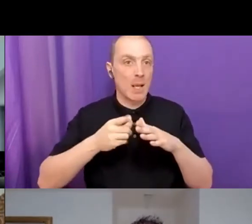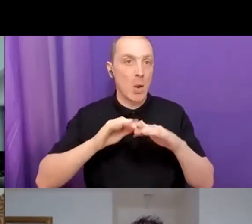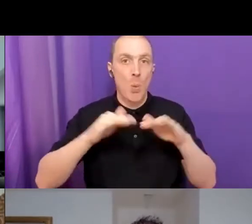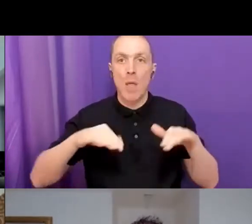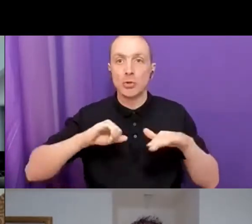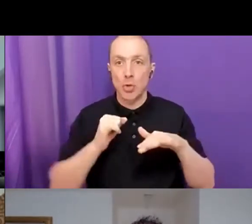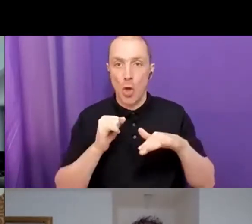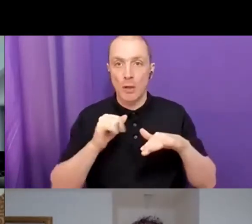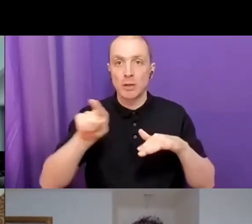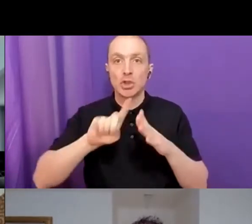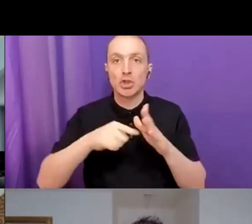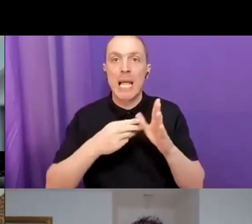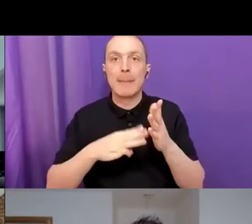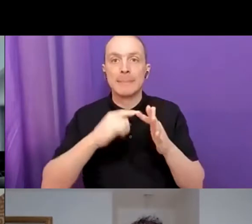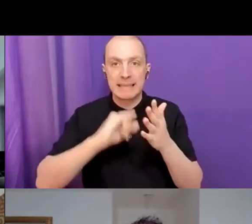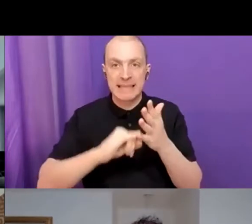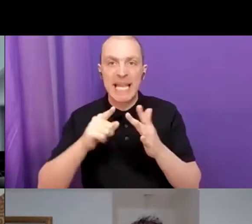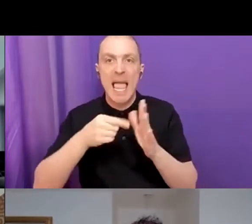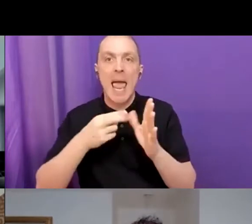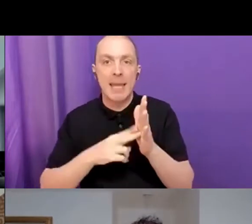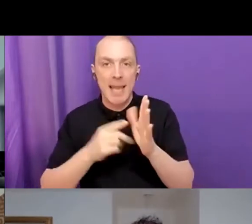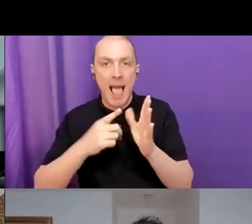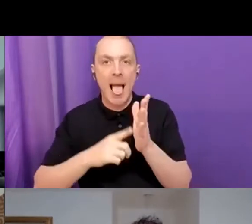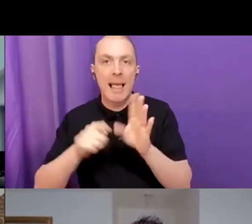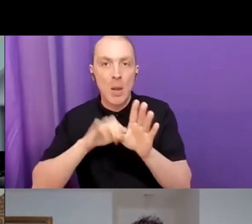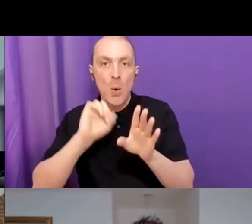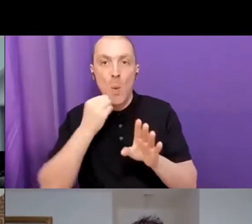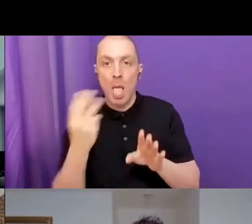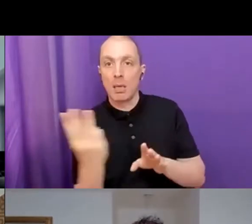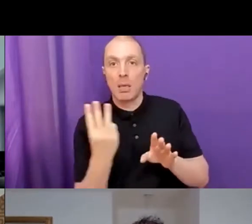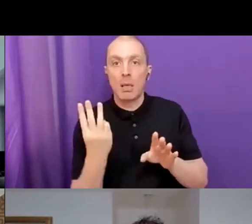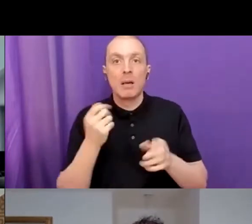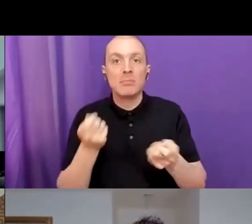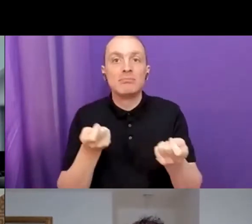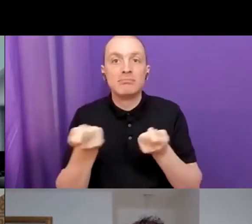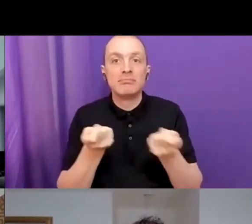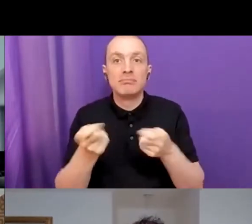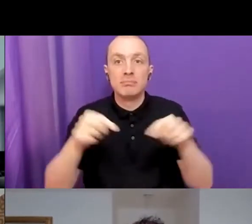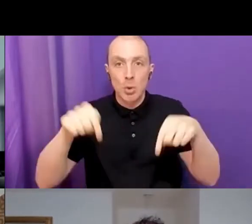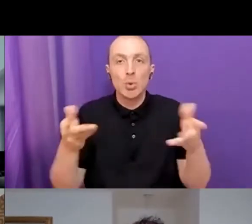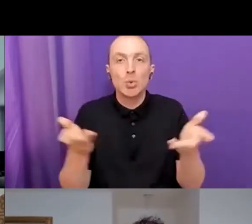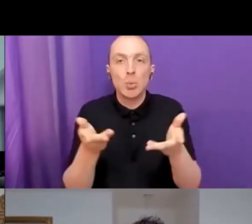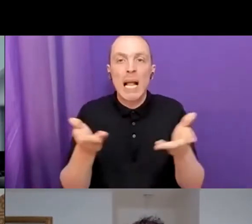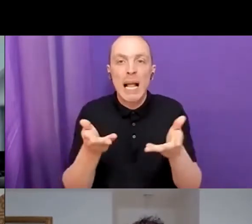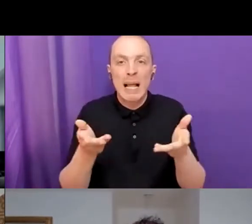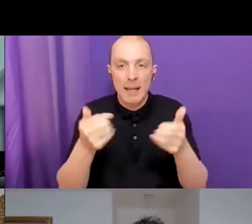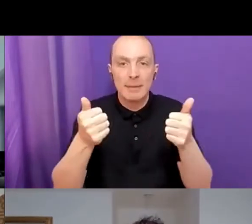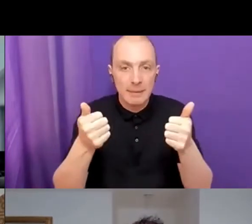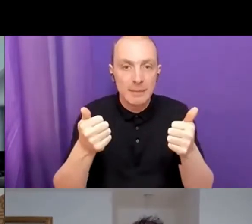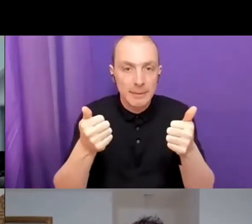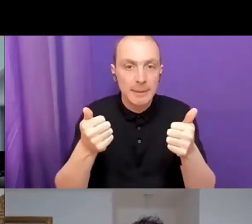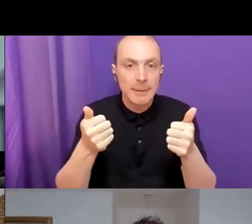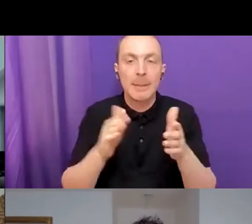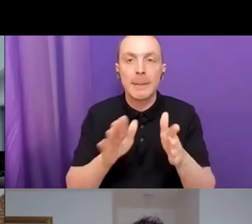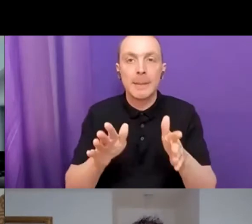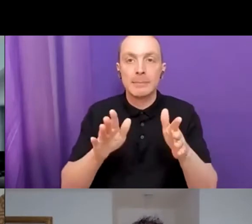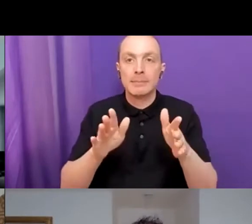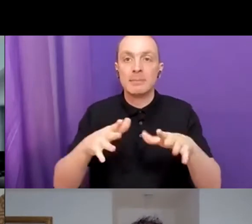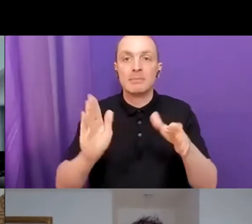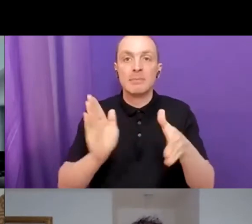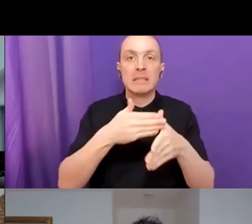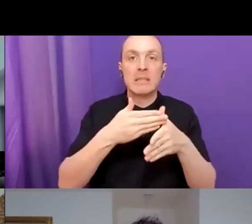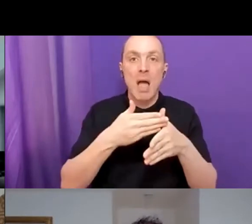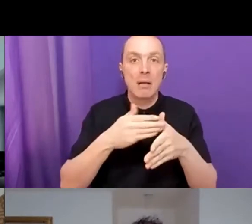colleagues James, Ian and Ali, who'll be helping to facilitate today's session. Let me just start